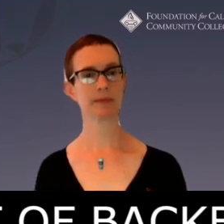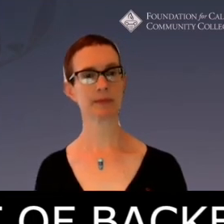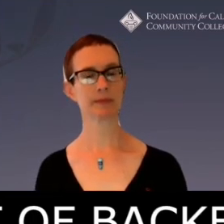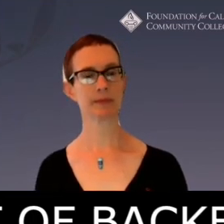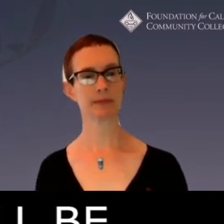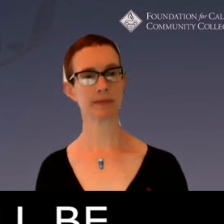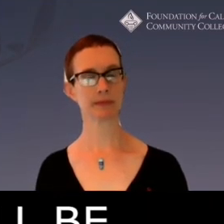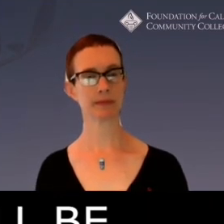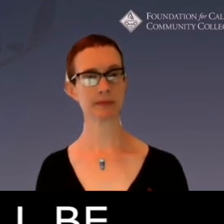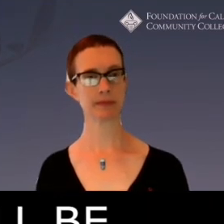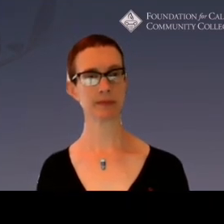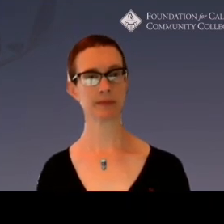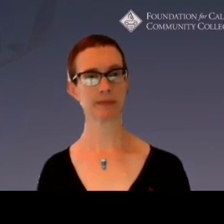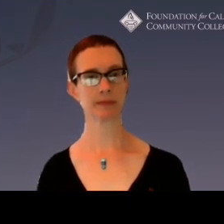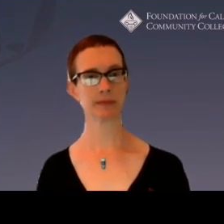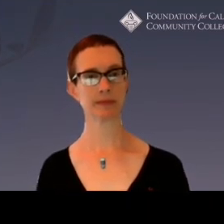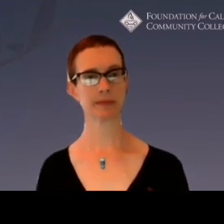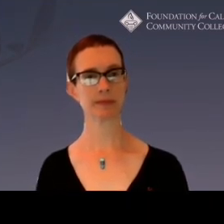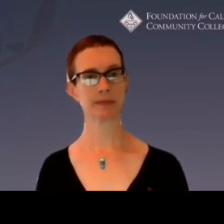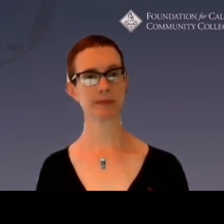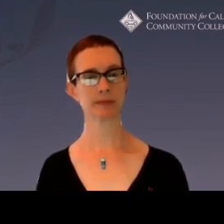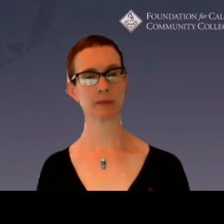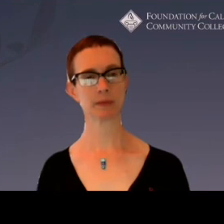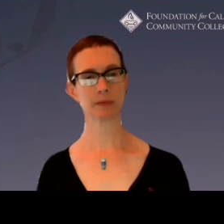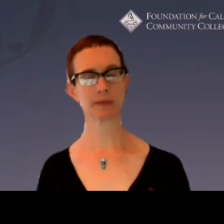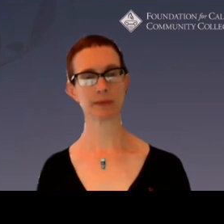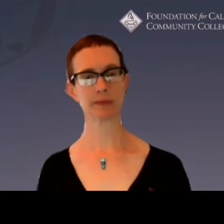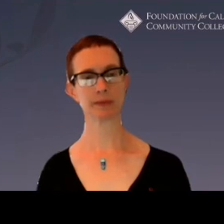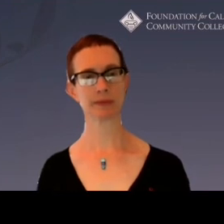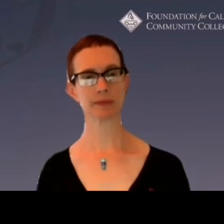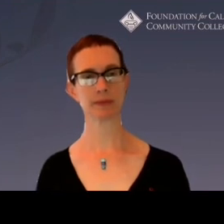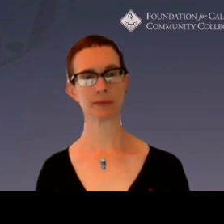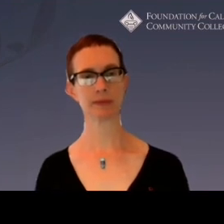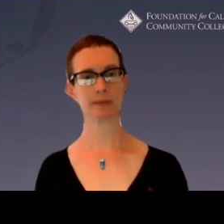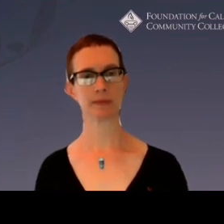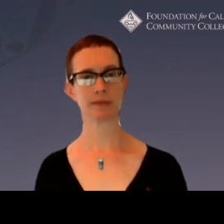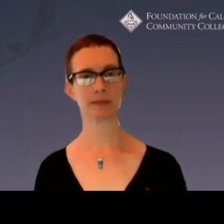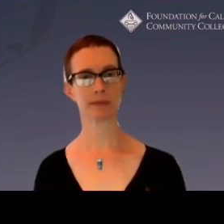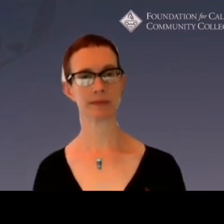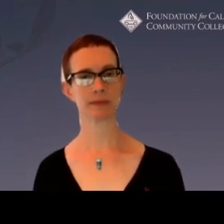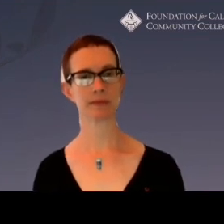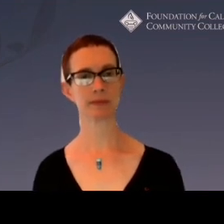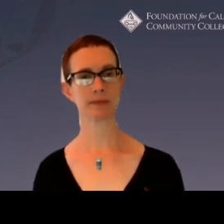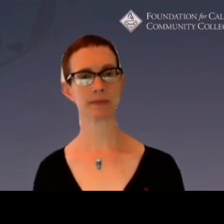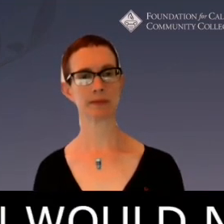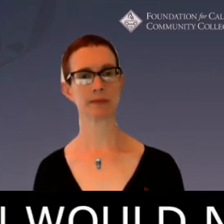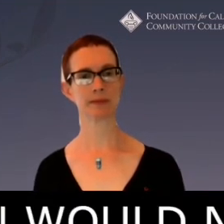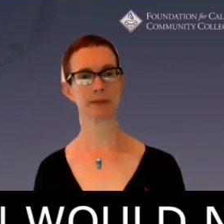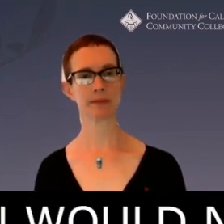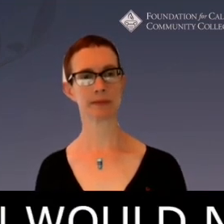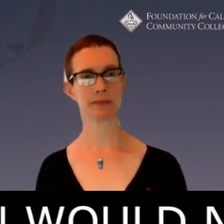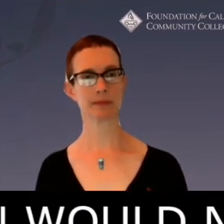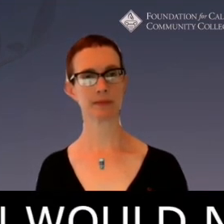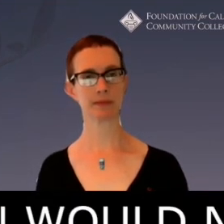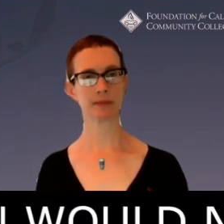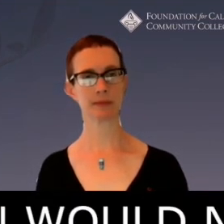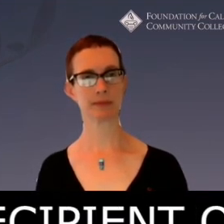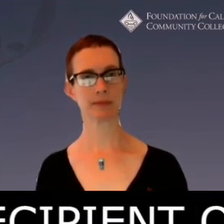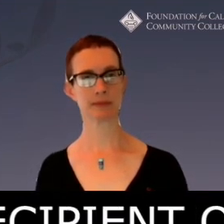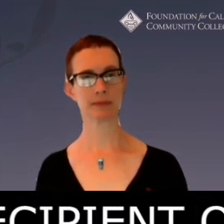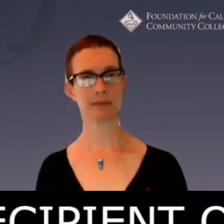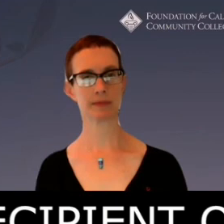Sure. But your organization would not be the applicant or the recipient of the dollars.